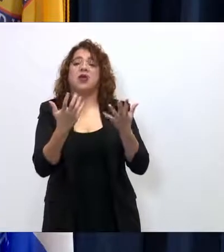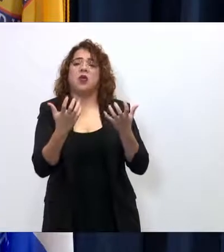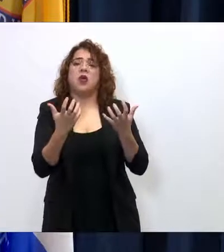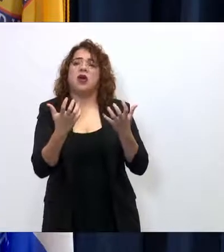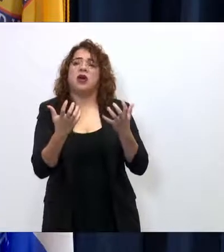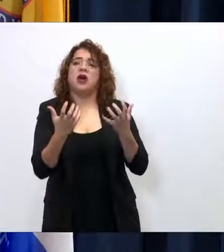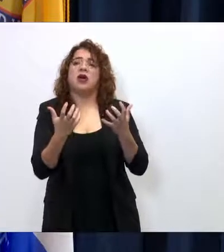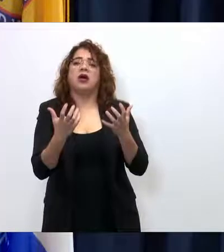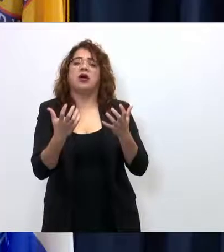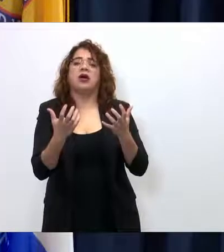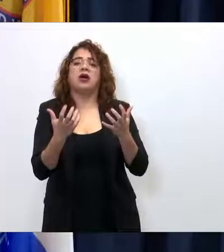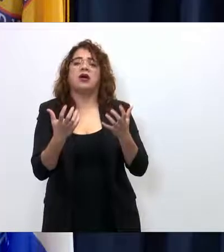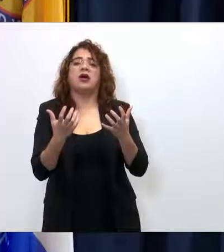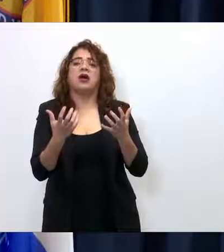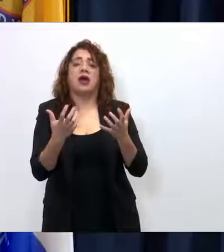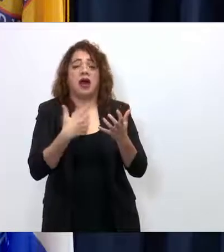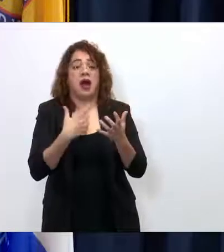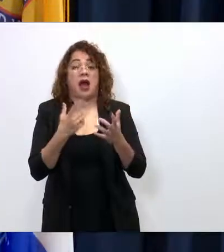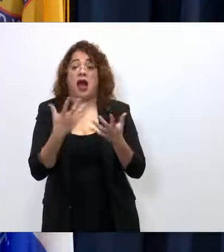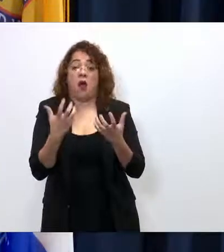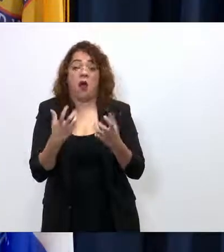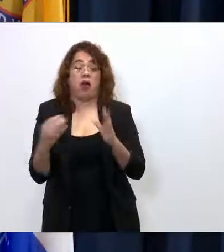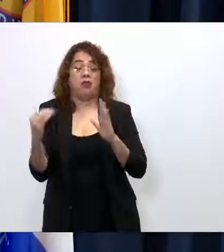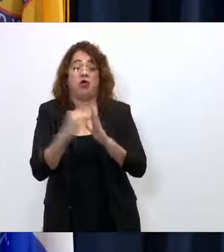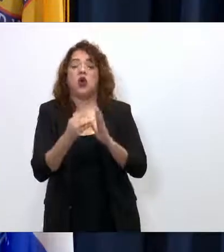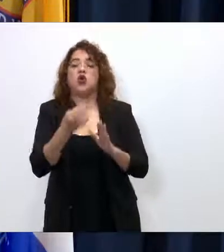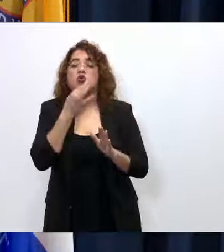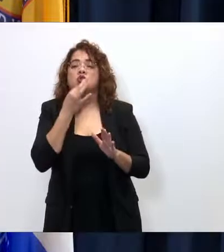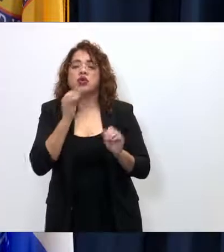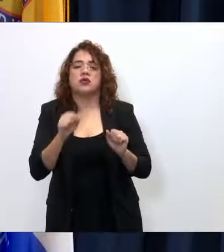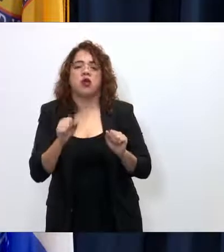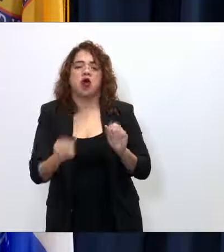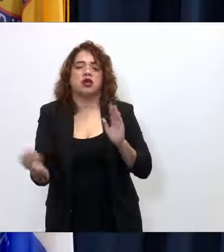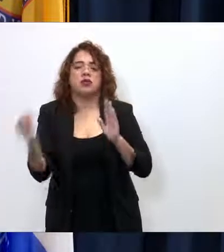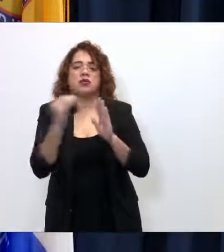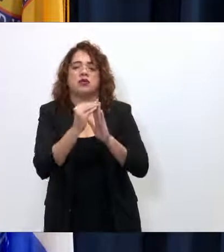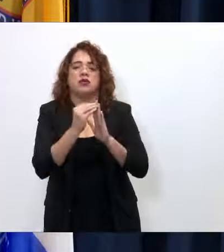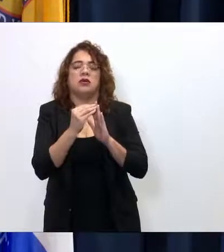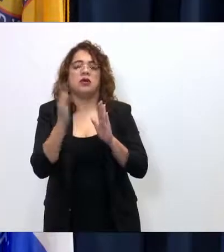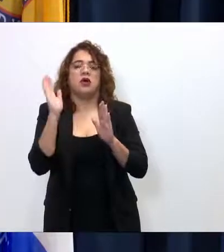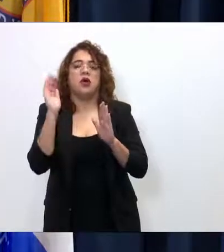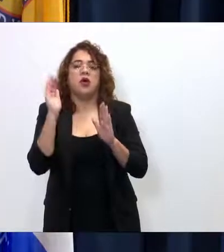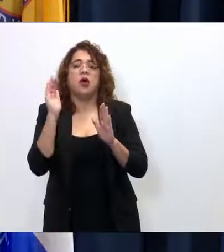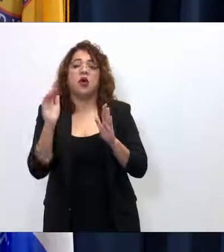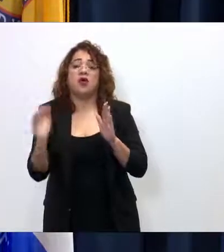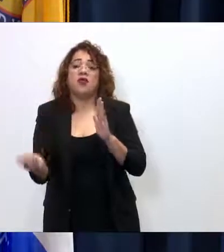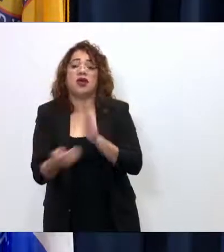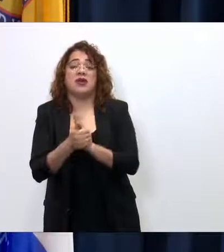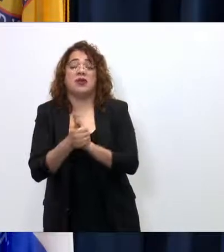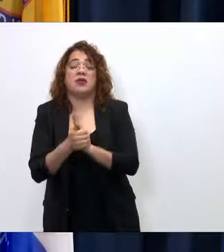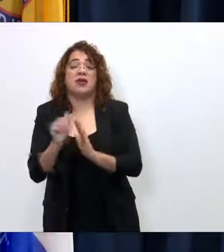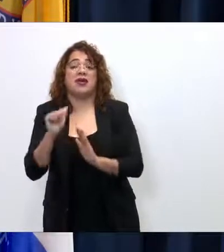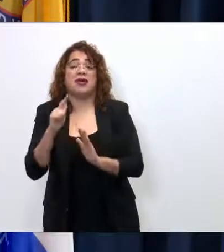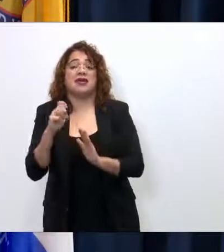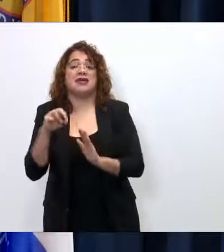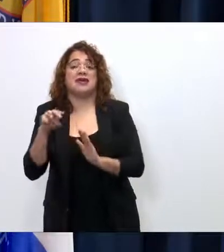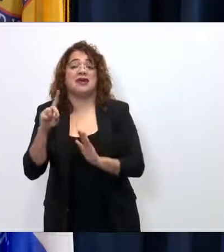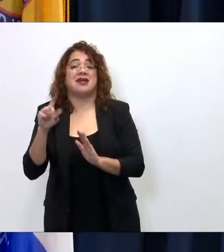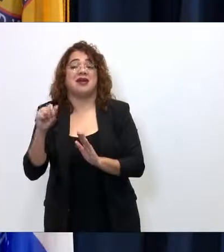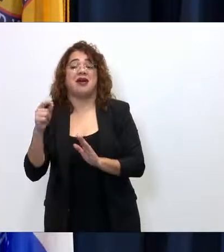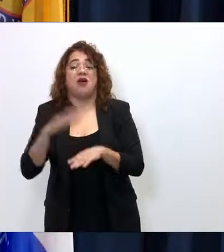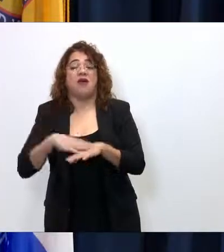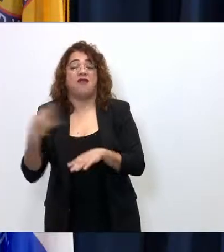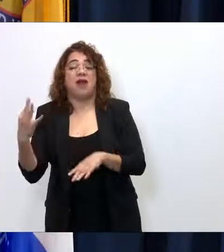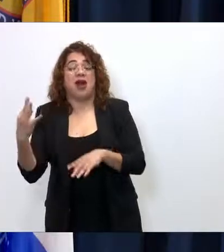agendized, if possible. I wanted it on the agenda as soon as possible. In fact, we were hoping to even make it onto the supplemental agenda on Friday for